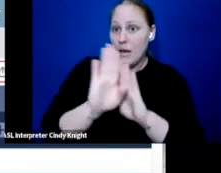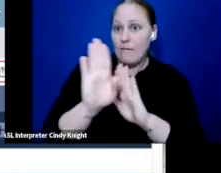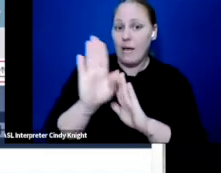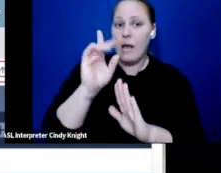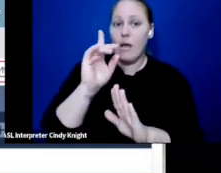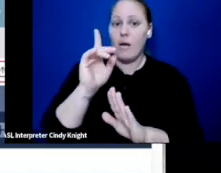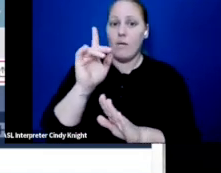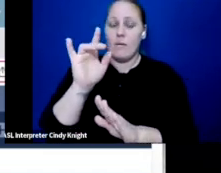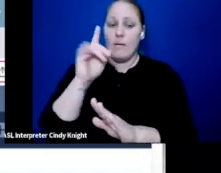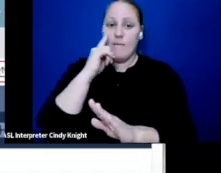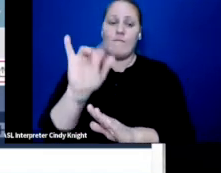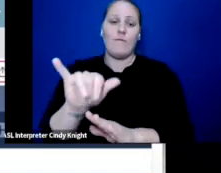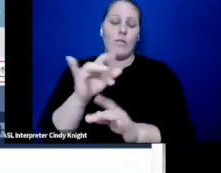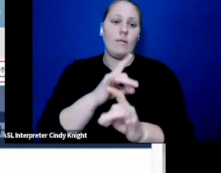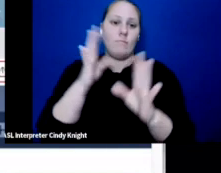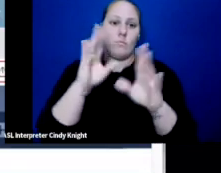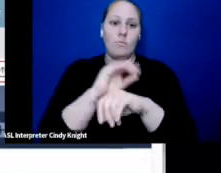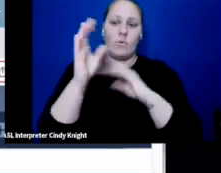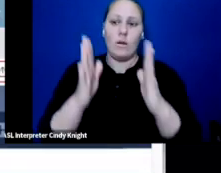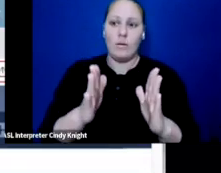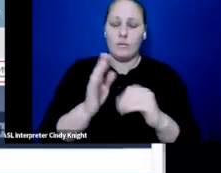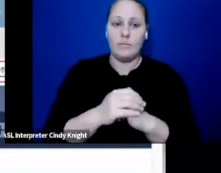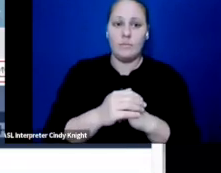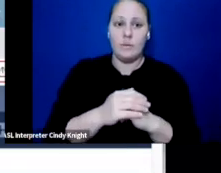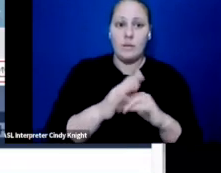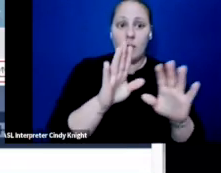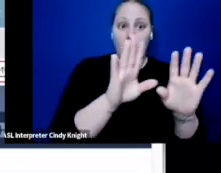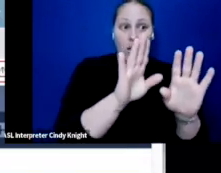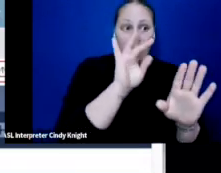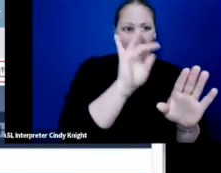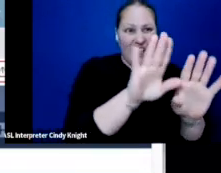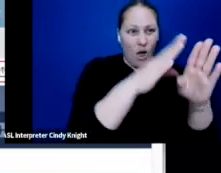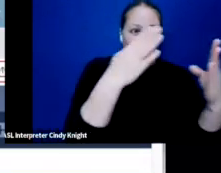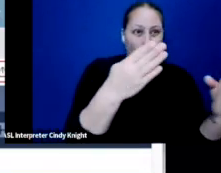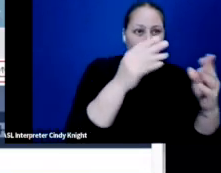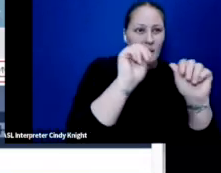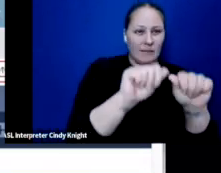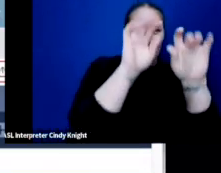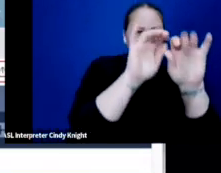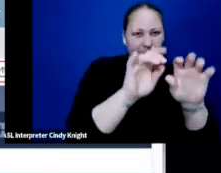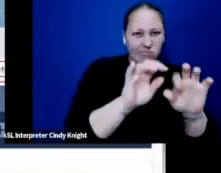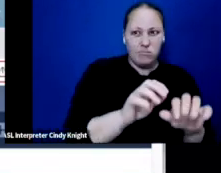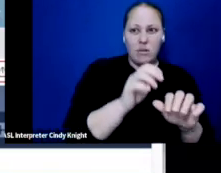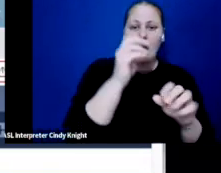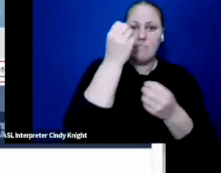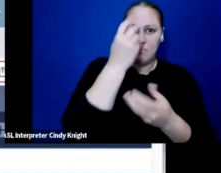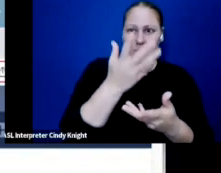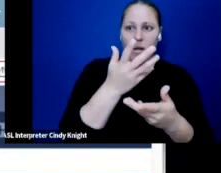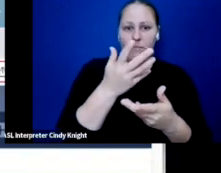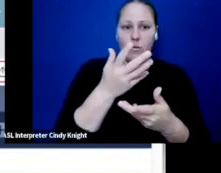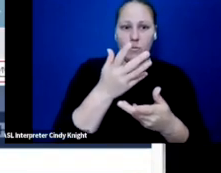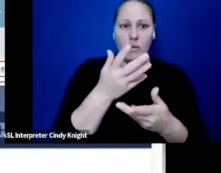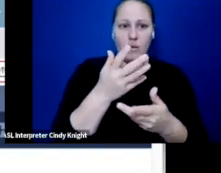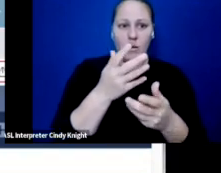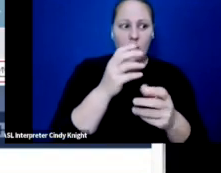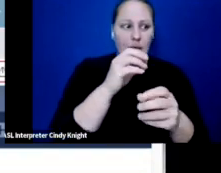And when they open the record, they'll be able to input any data related to the assessment and safety plan right